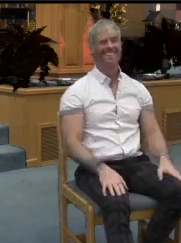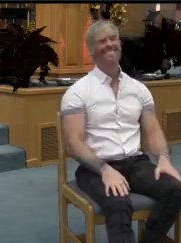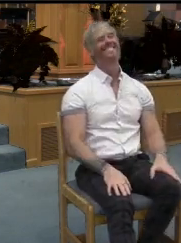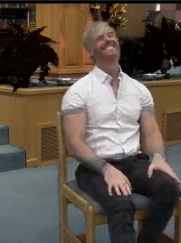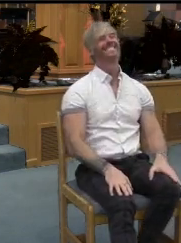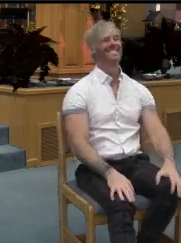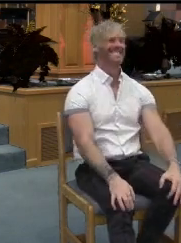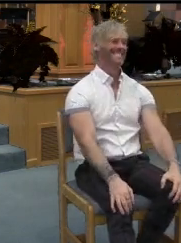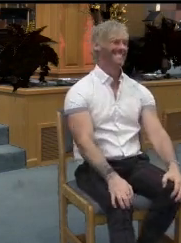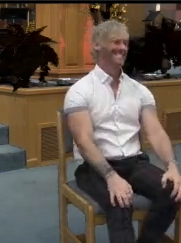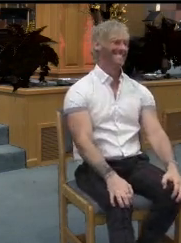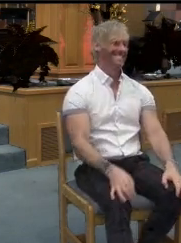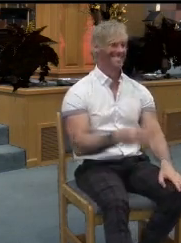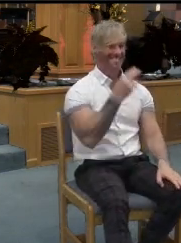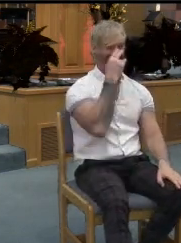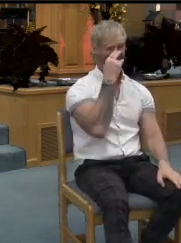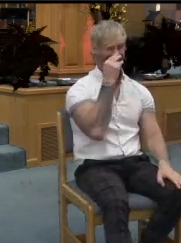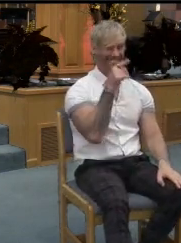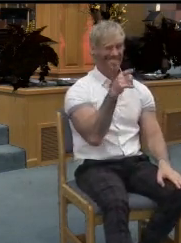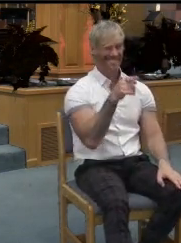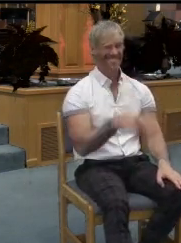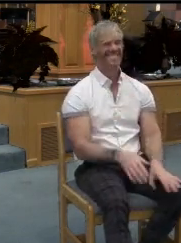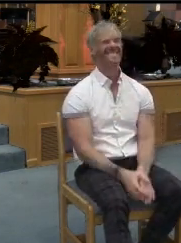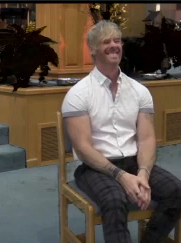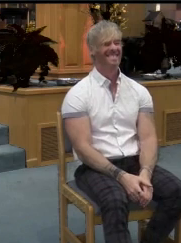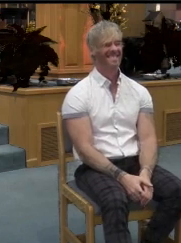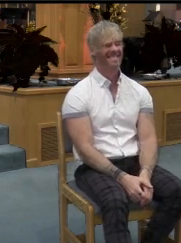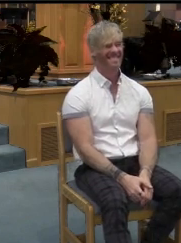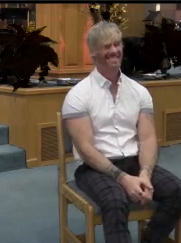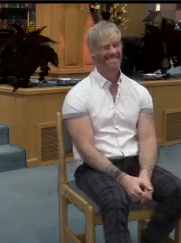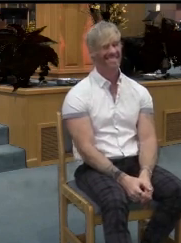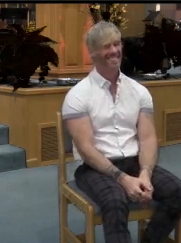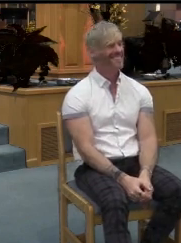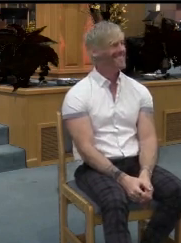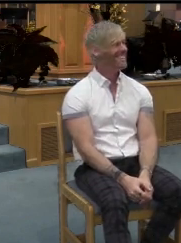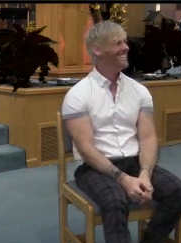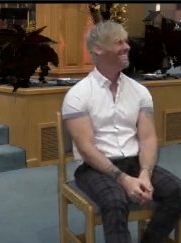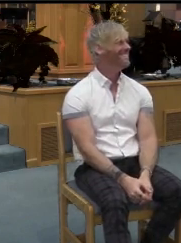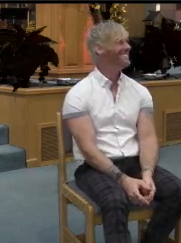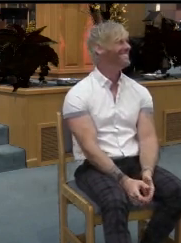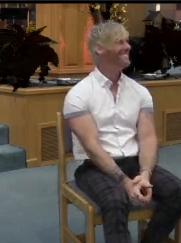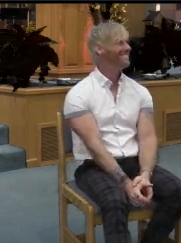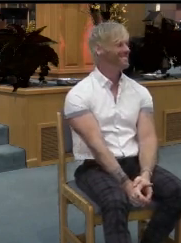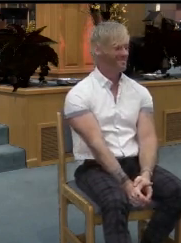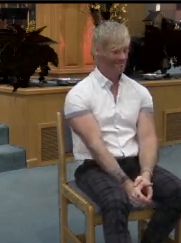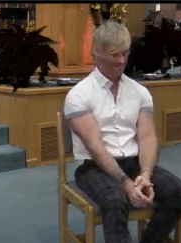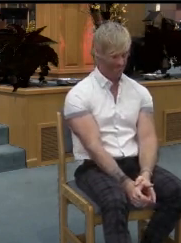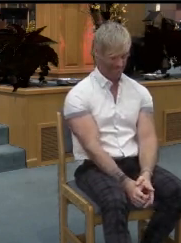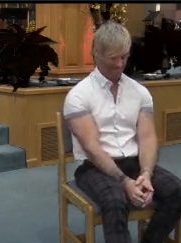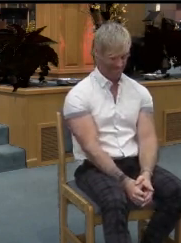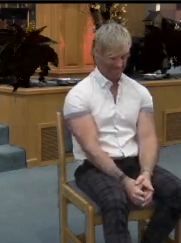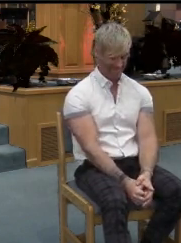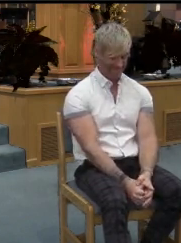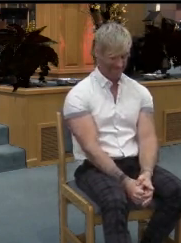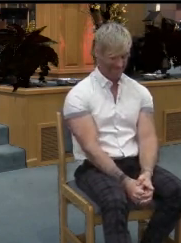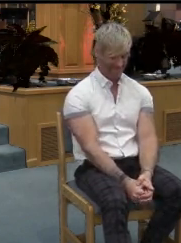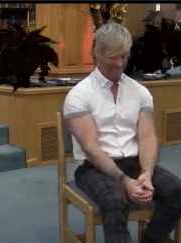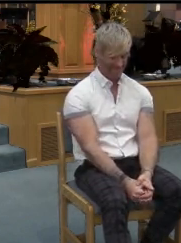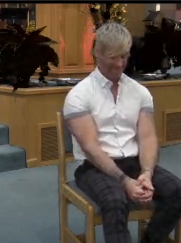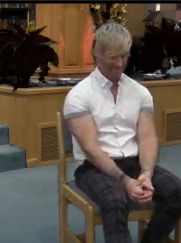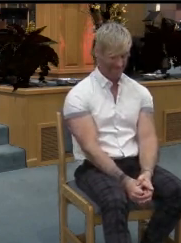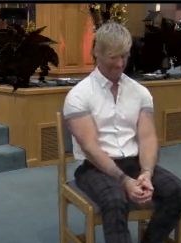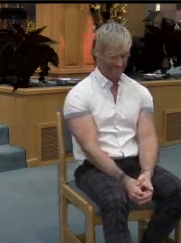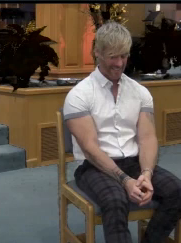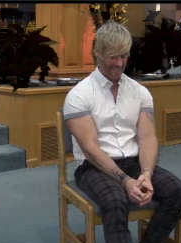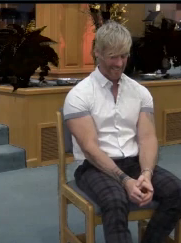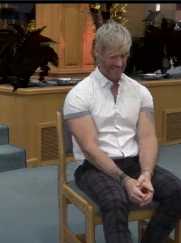Anomalies. Are you ready for that word? Anomalies. And some of you thought that was your husband's junior high girlfriend, anomaly, but that wasn't, that's not what